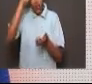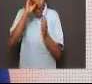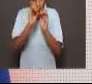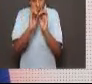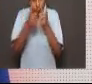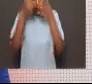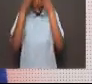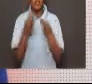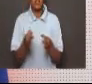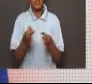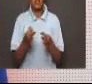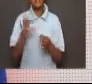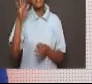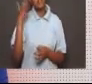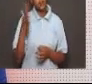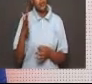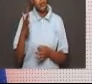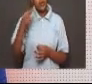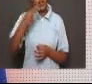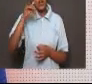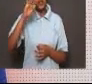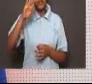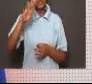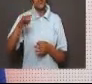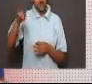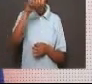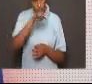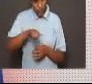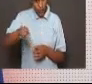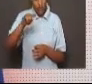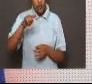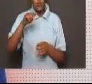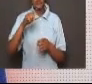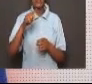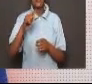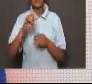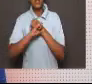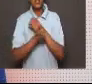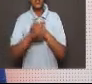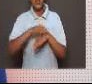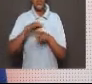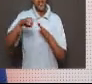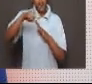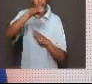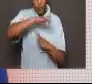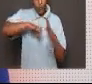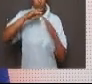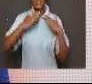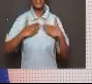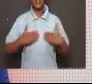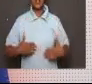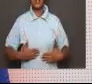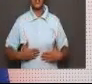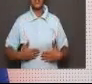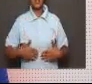to determine the type of hybrid orbital on the basis of the electron structure of